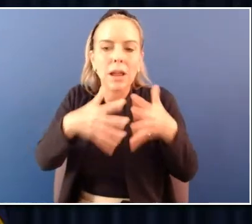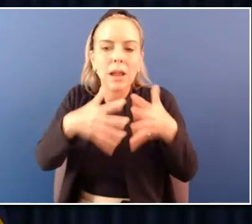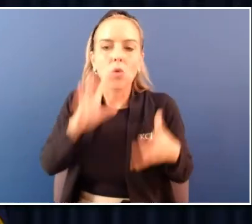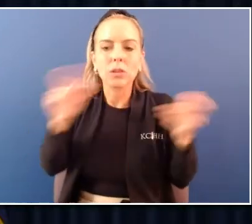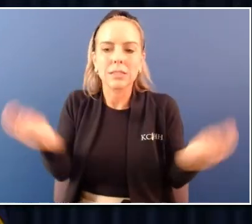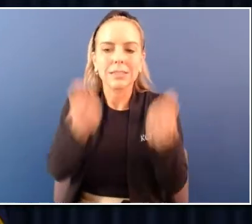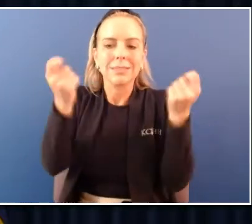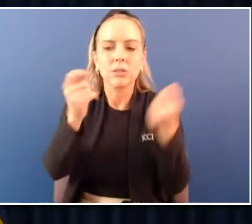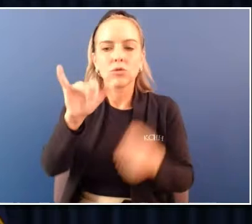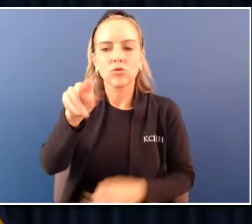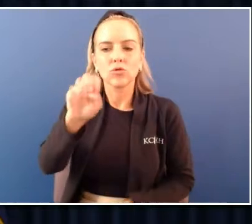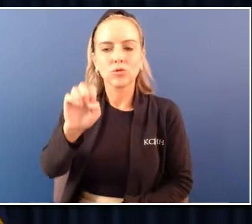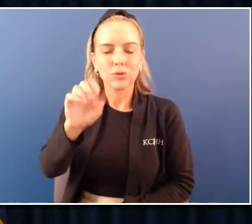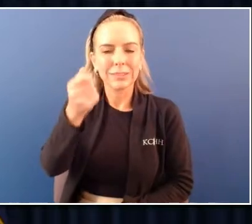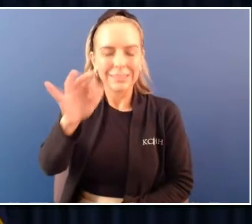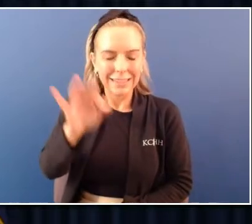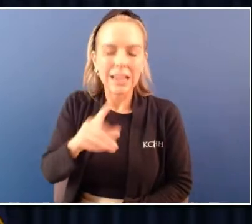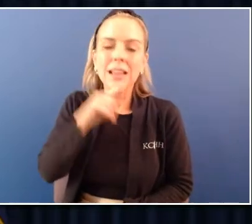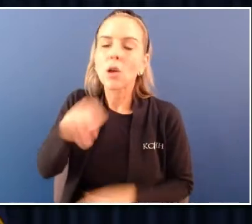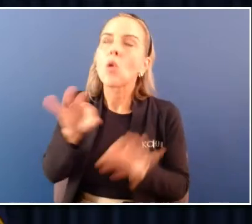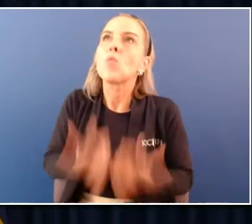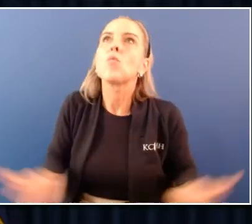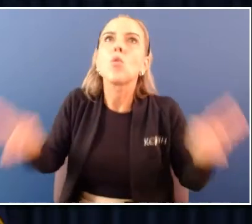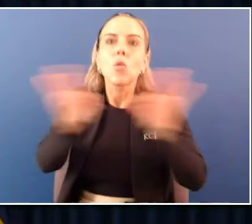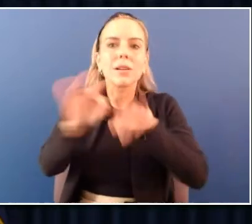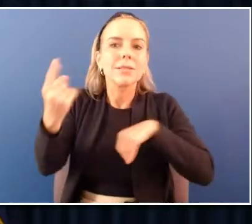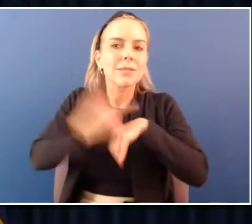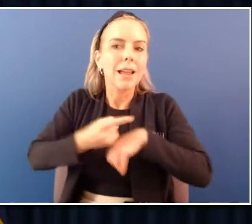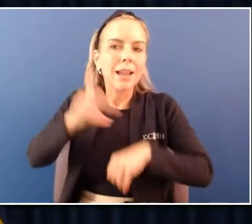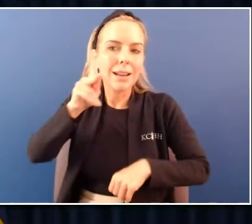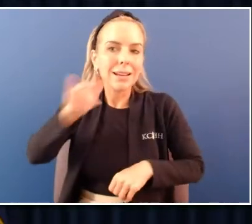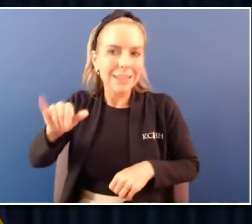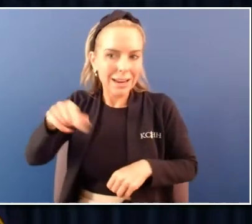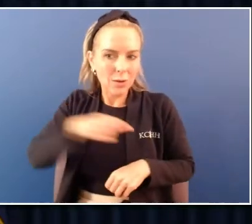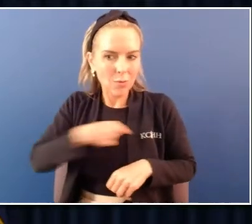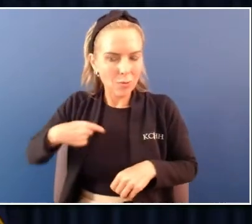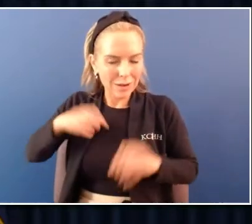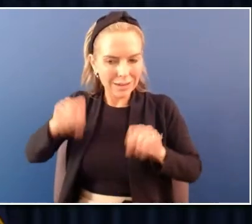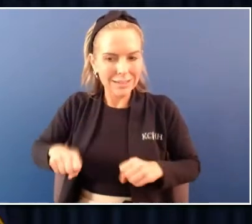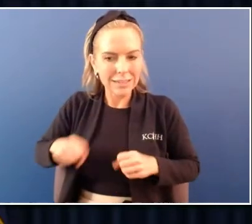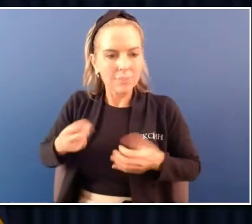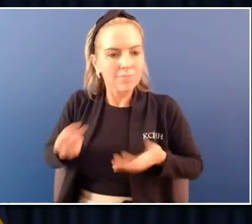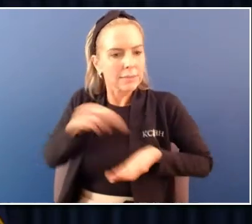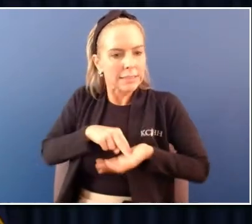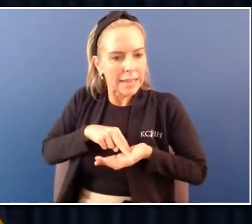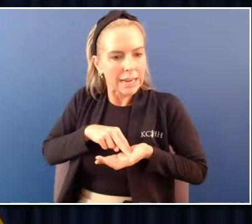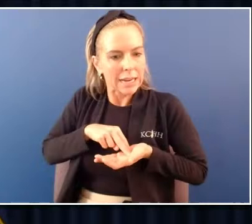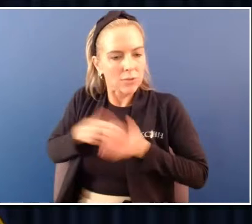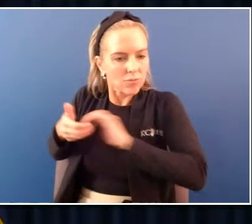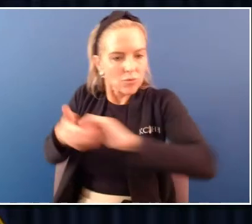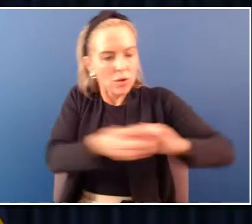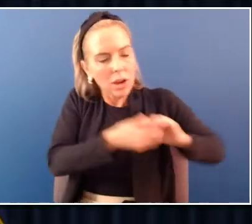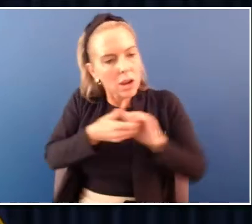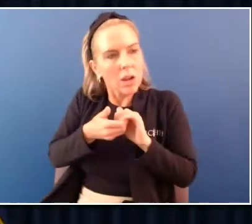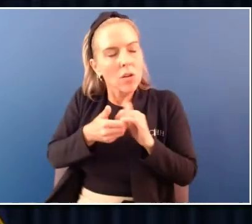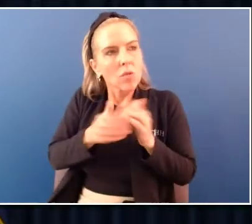Juneteenth. This is an important day in our history as Americans, one where we stand united in acknowledging our past and our nation's